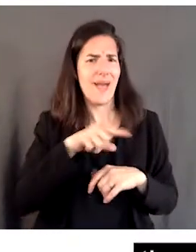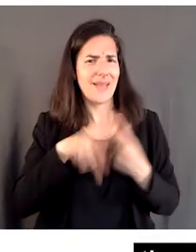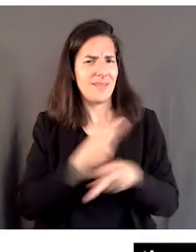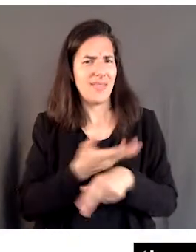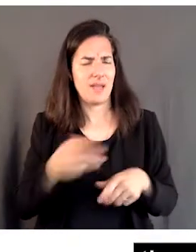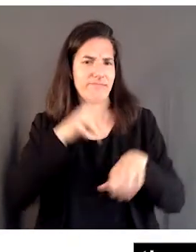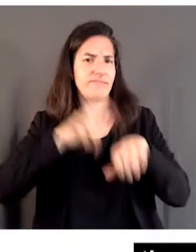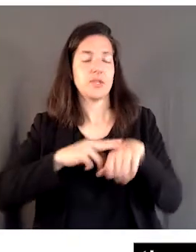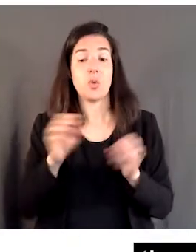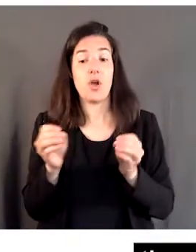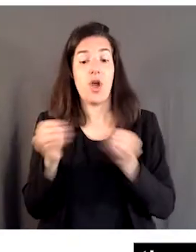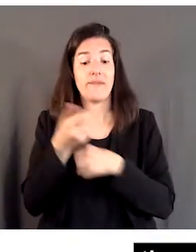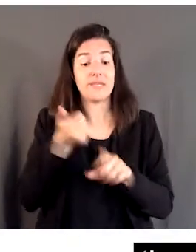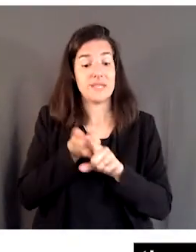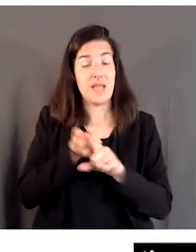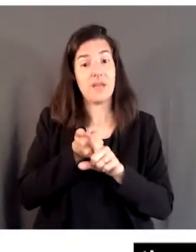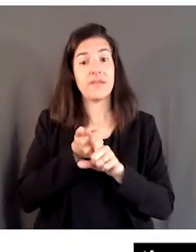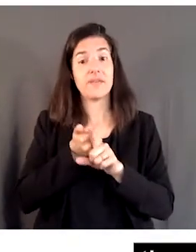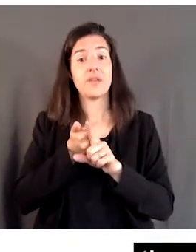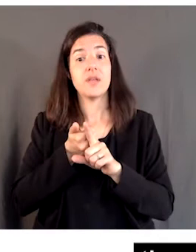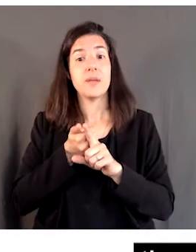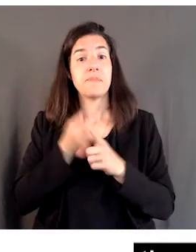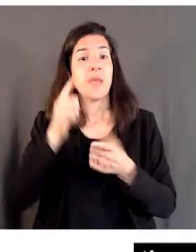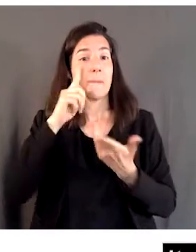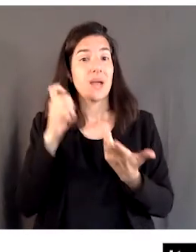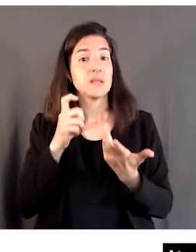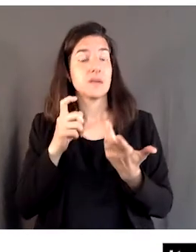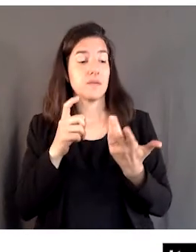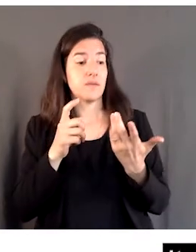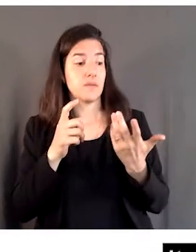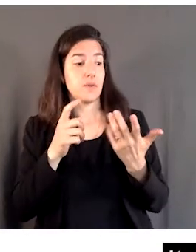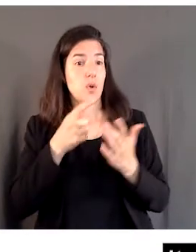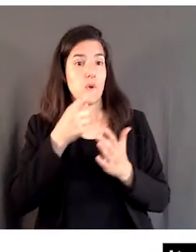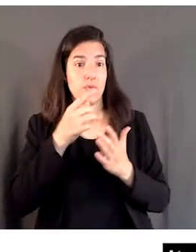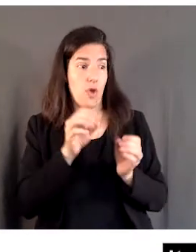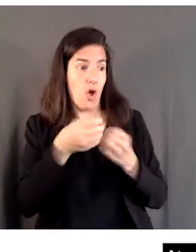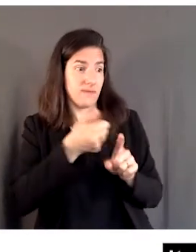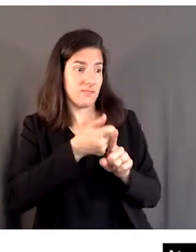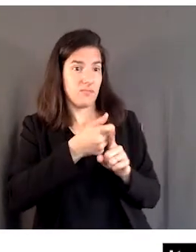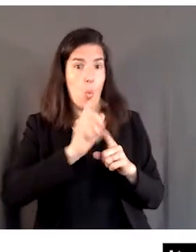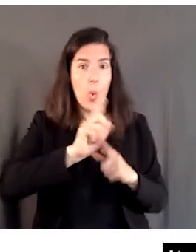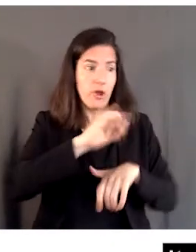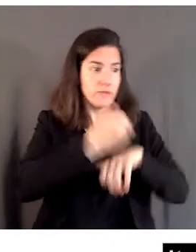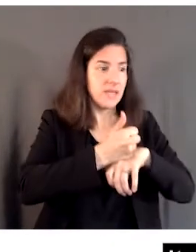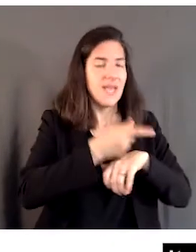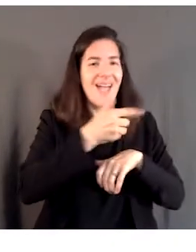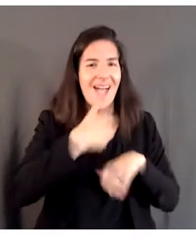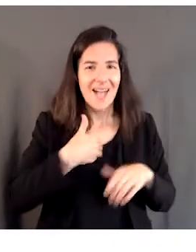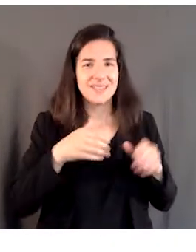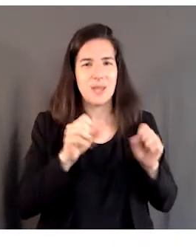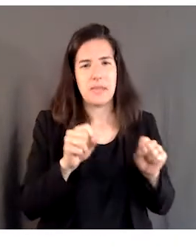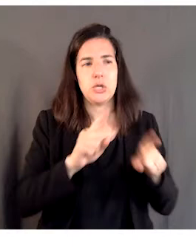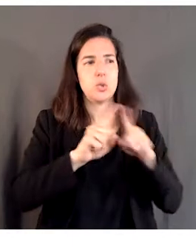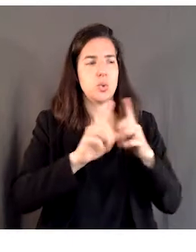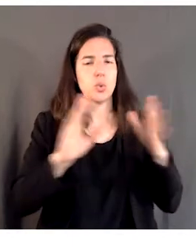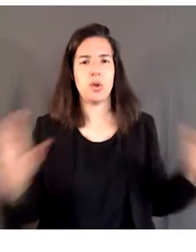the office itself, because of how it is and where it sits, it has the ability to reach across and discuss with